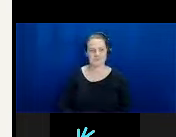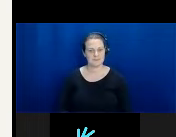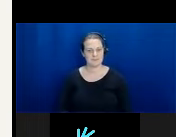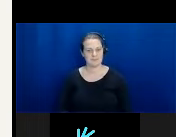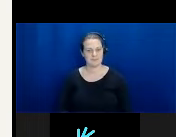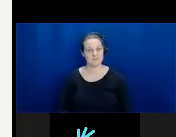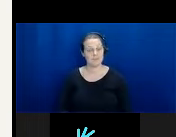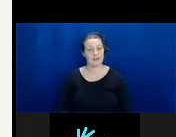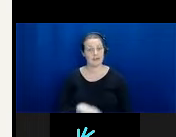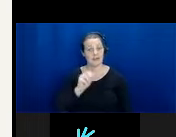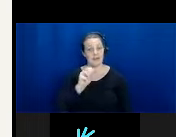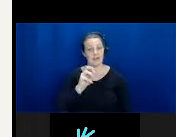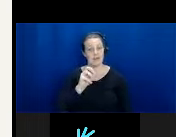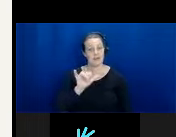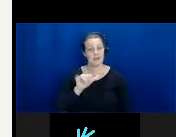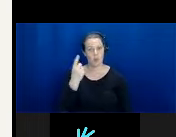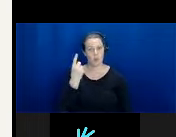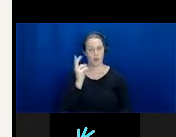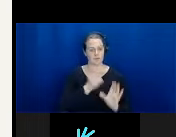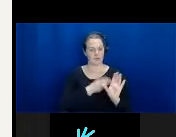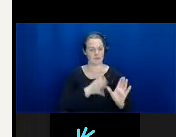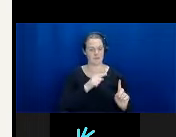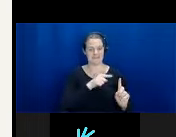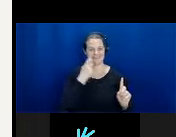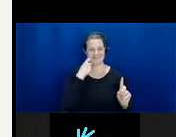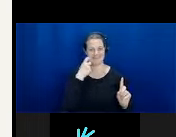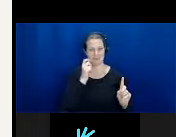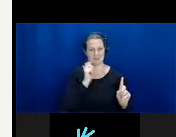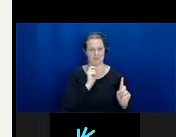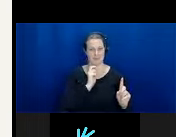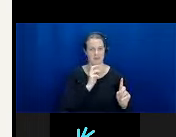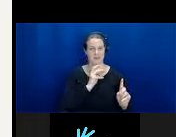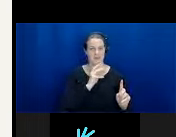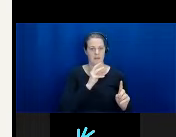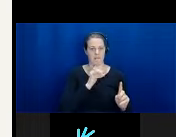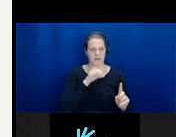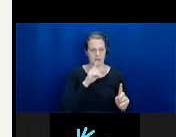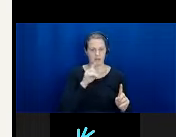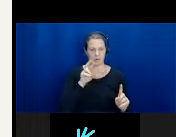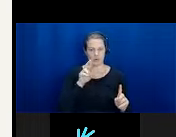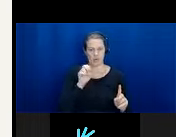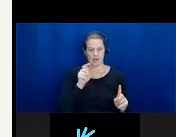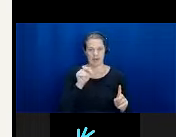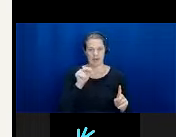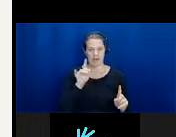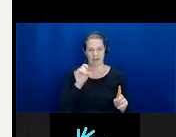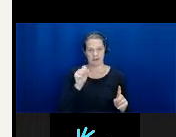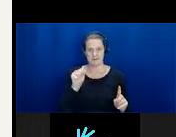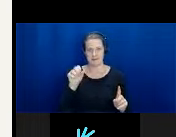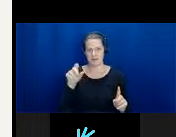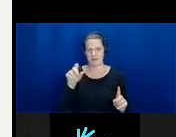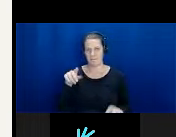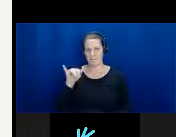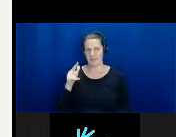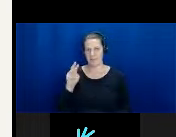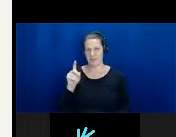participant who was just diagnosed with mild retinitis pigmentosa. This person's still driving,